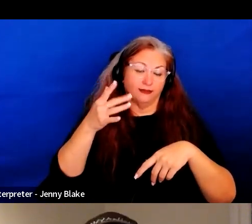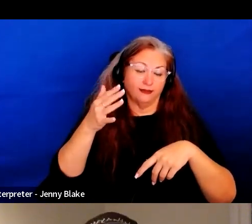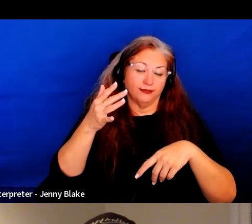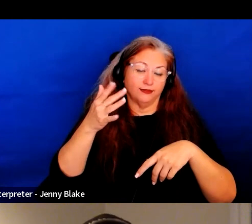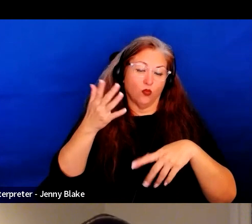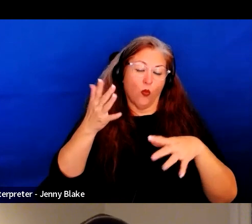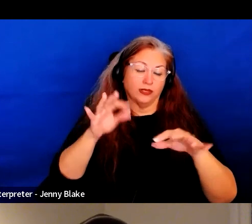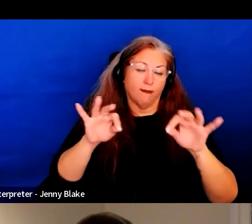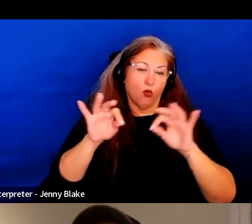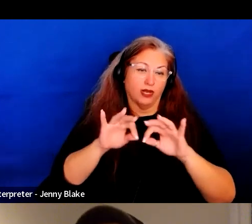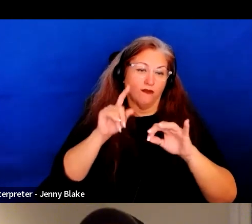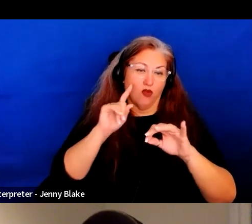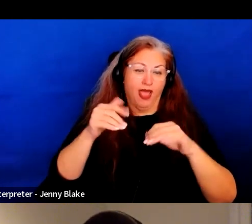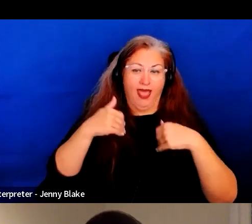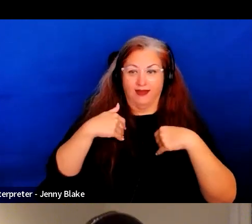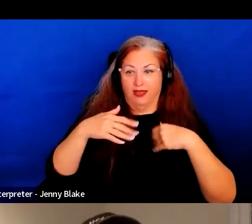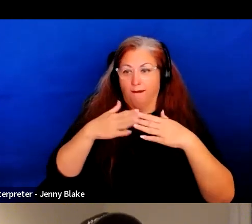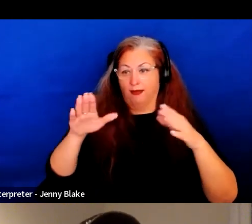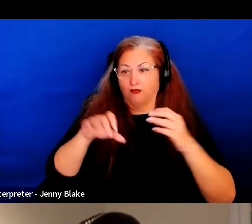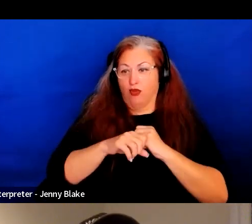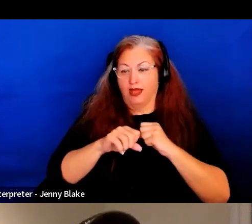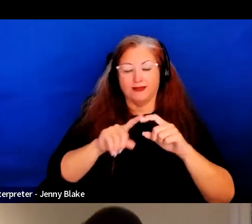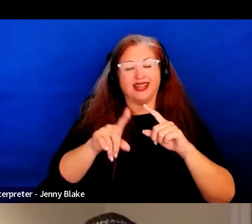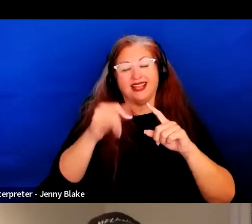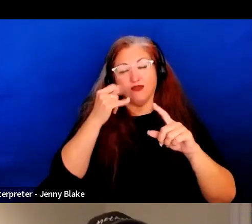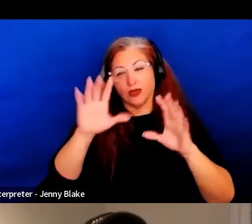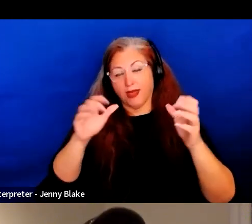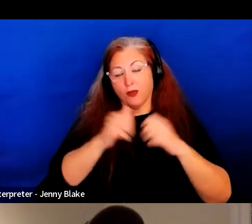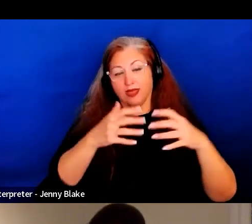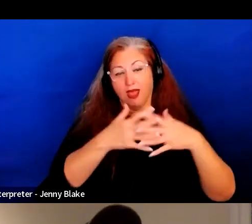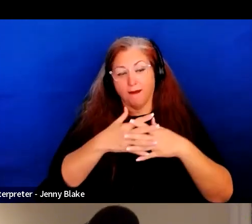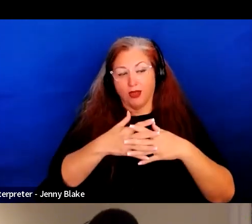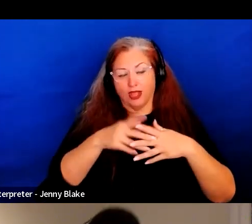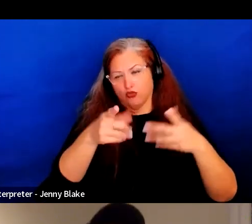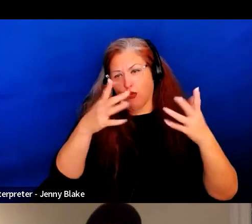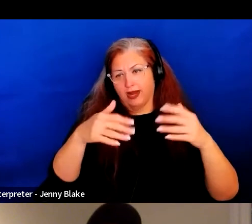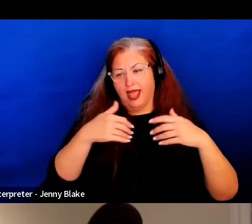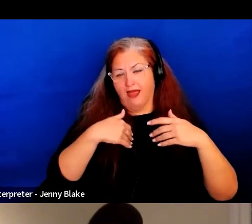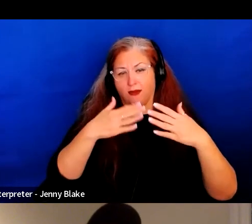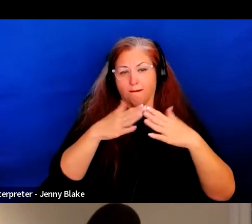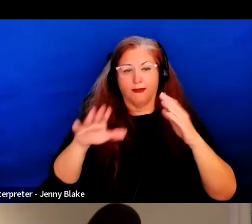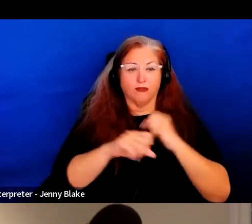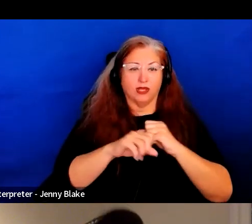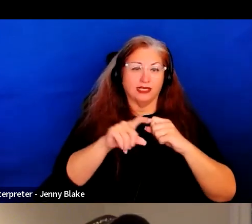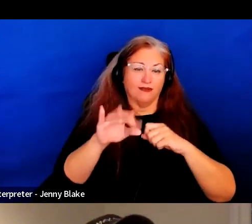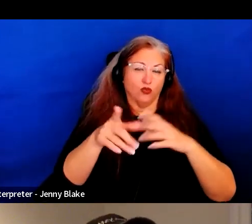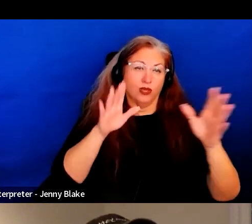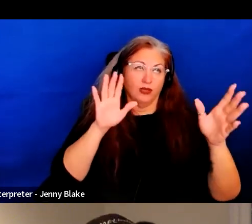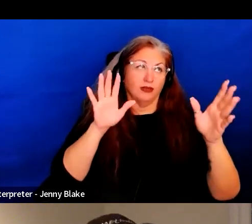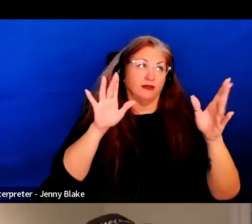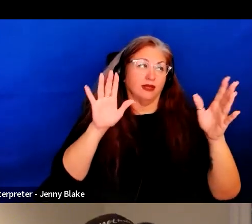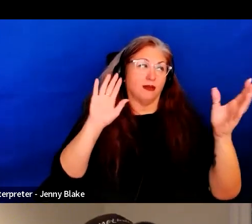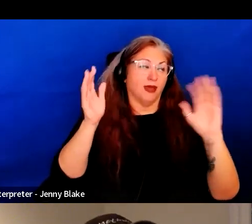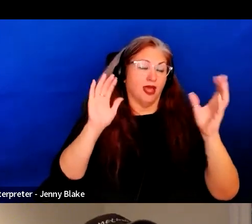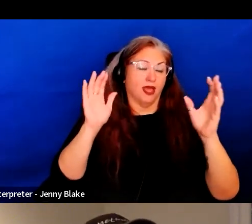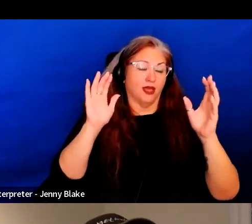the importance of public broadcasting. But I do think that, you know, when you compare it to America, and obviously you do have a public broadcaster, but I think when you